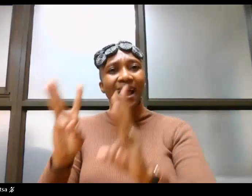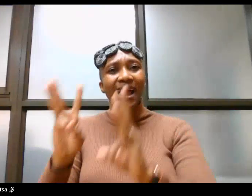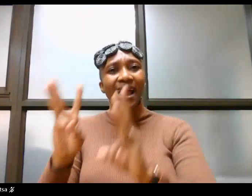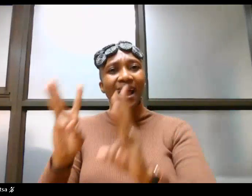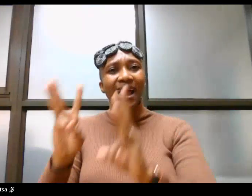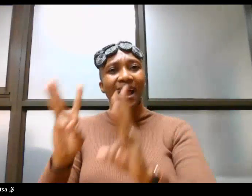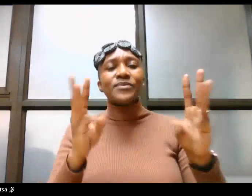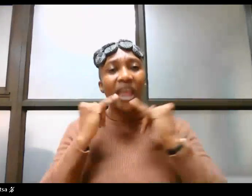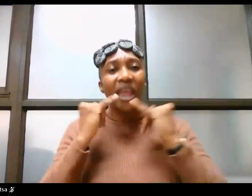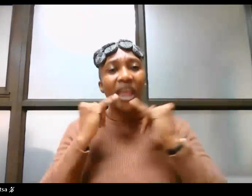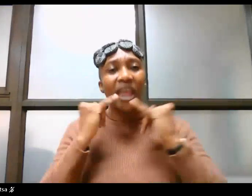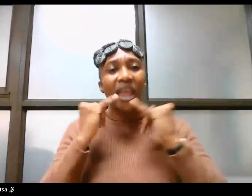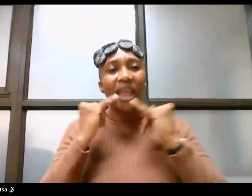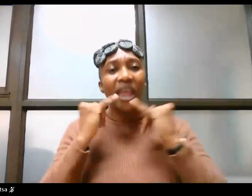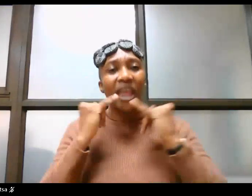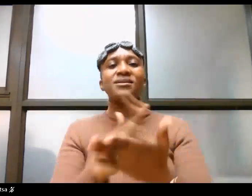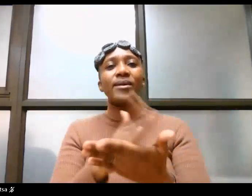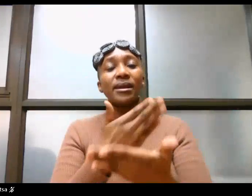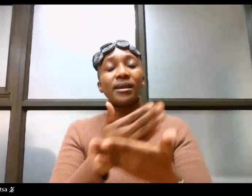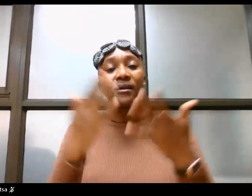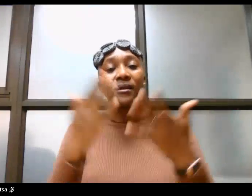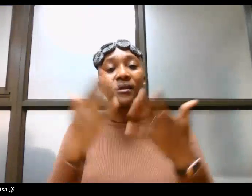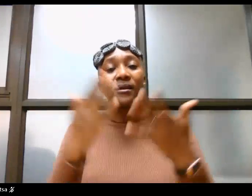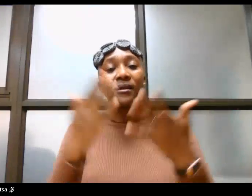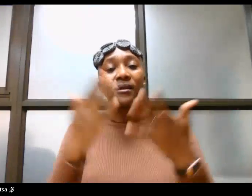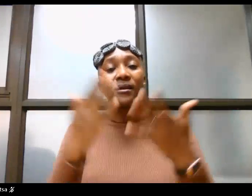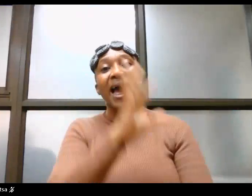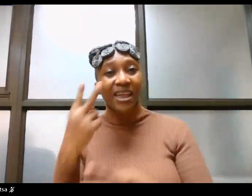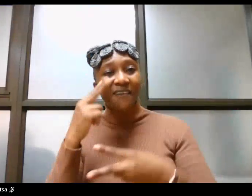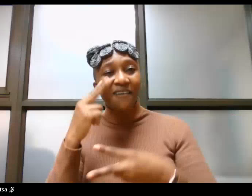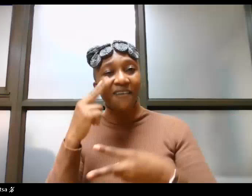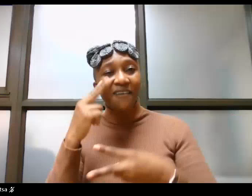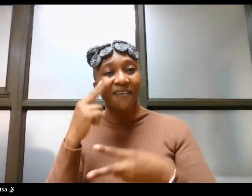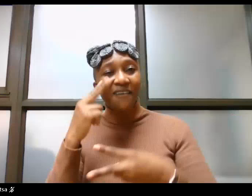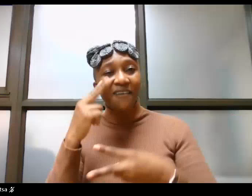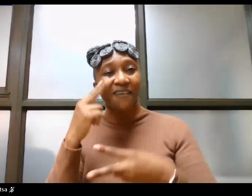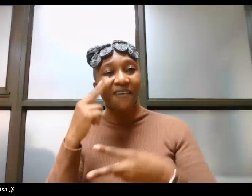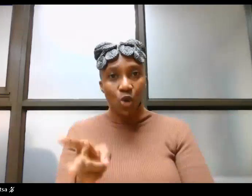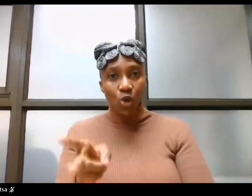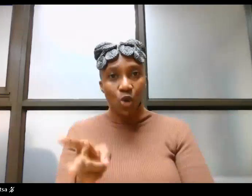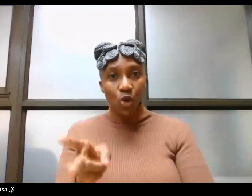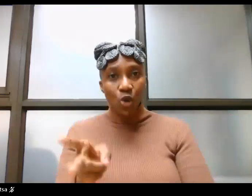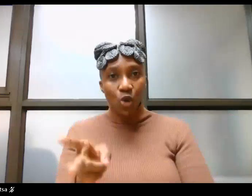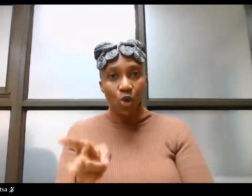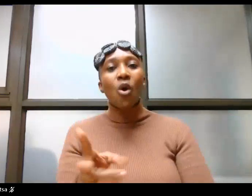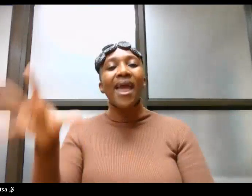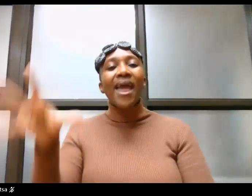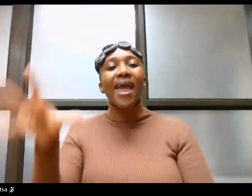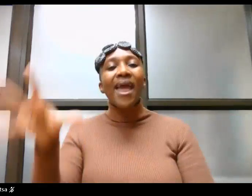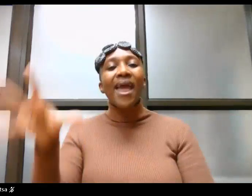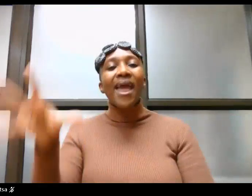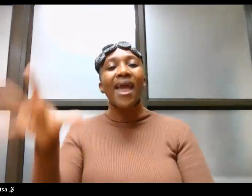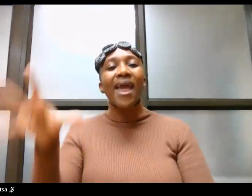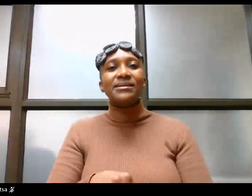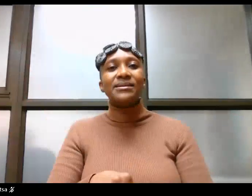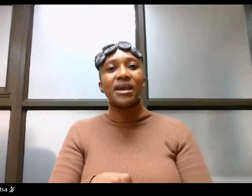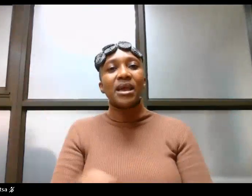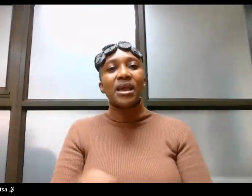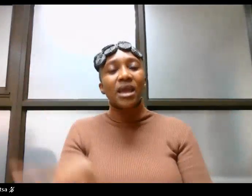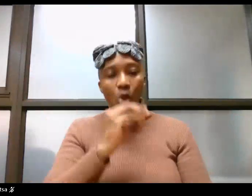information sharing so that the African view is also enshrined in the whole process.